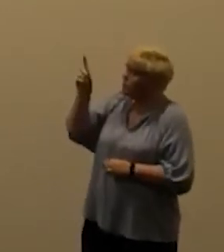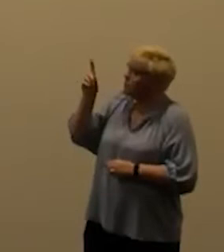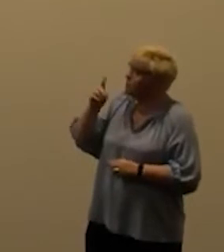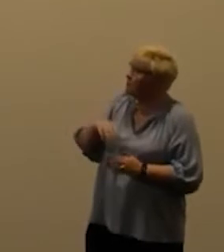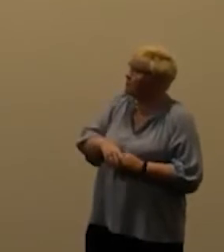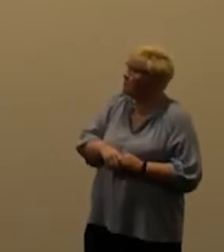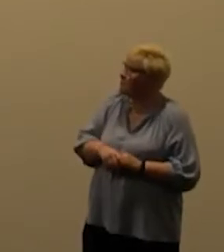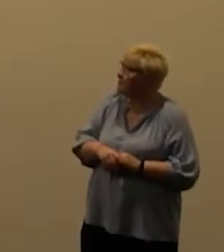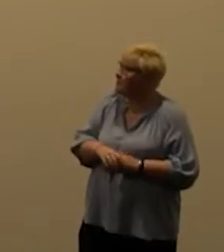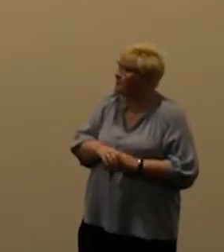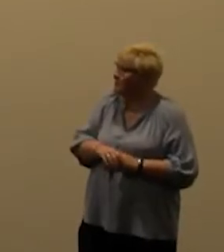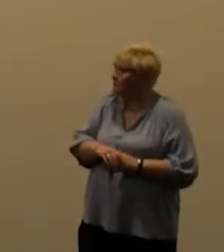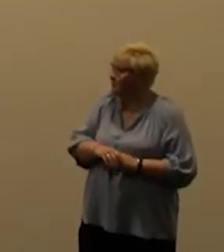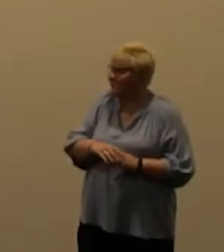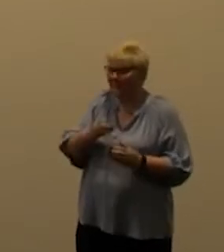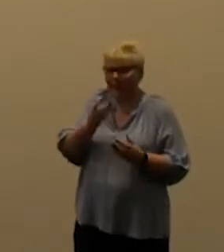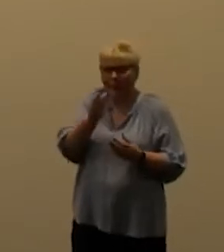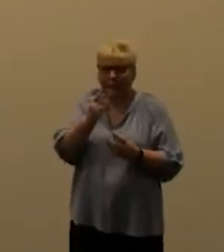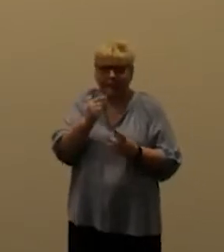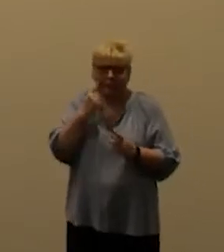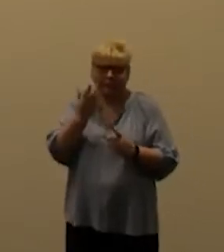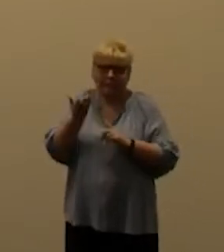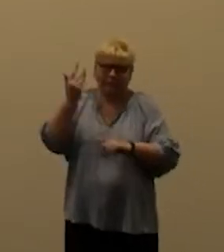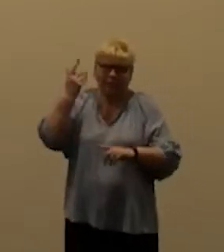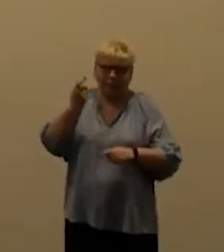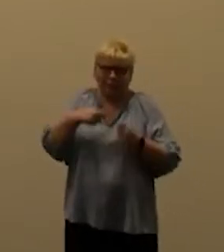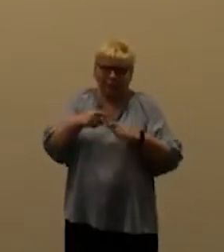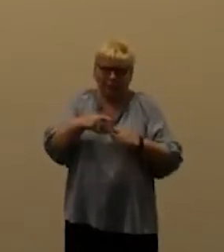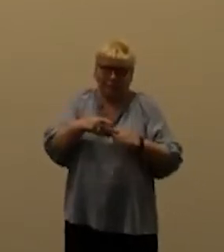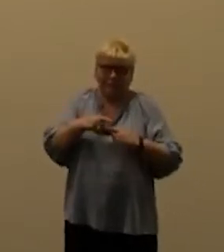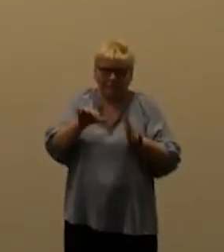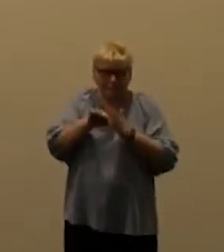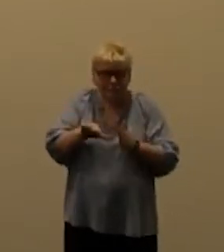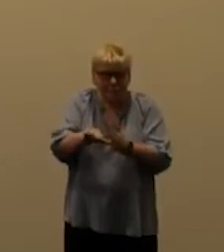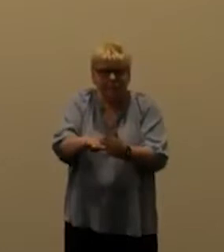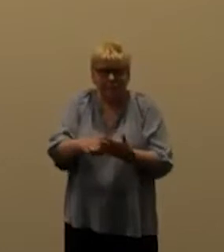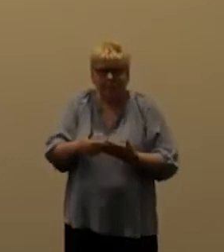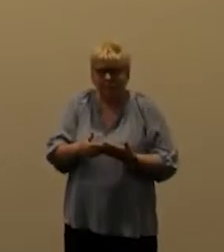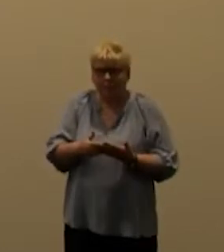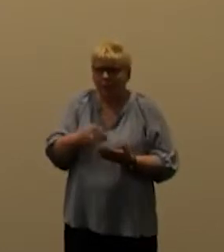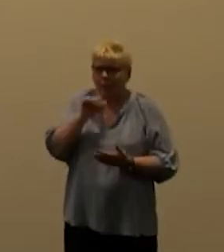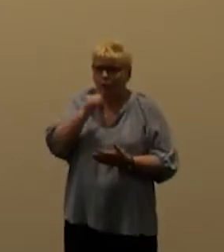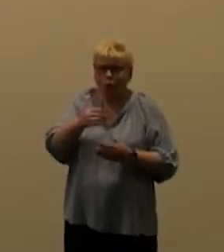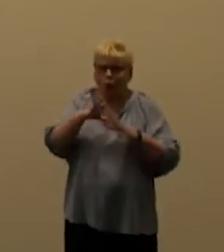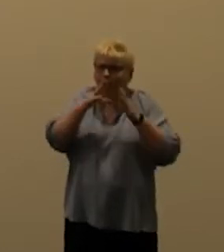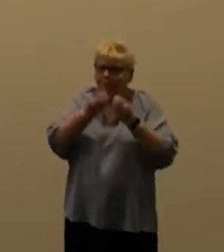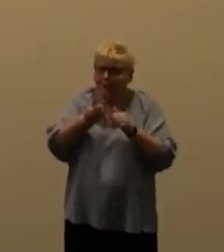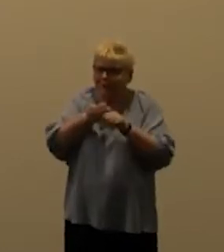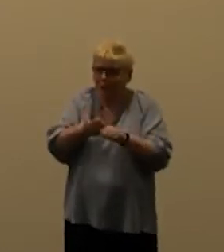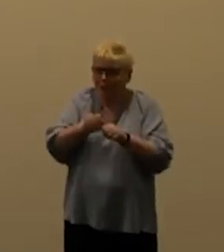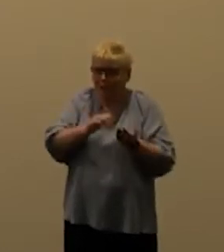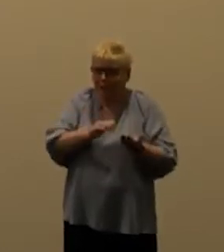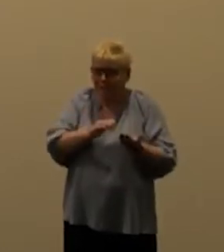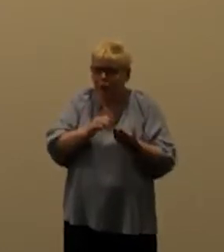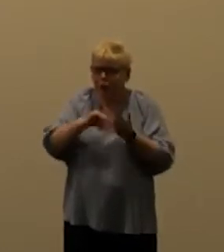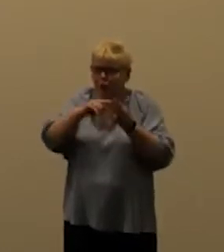credential. I think it was a bit more painful back in the day when not all PowerShell modules basically supported service principals. It